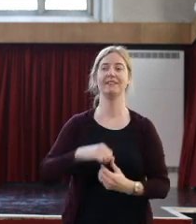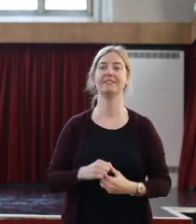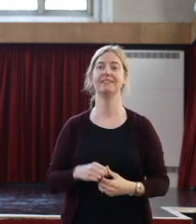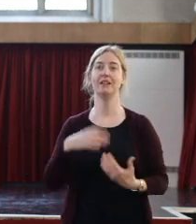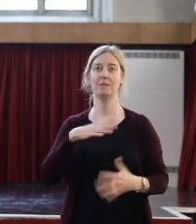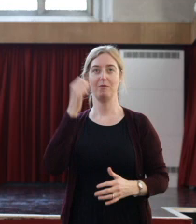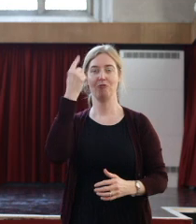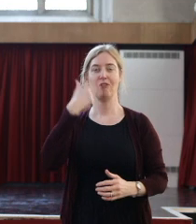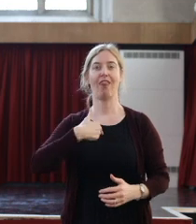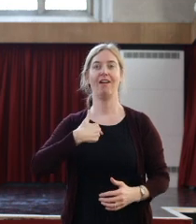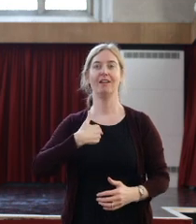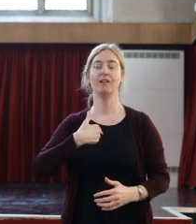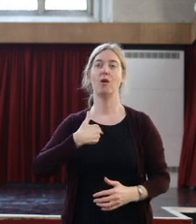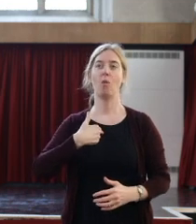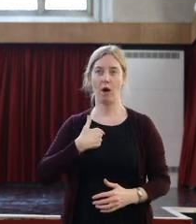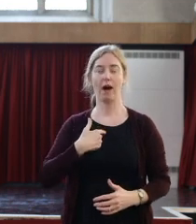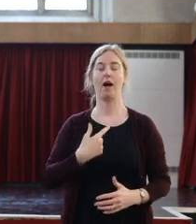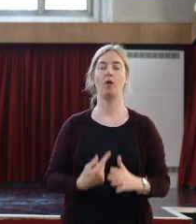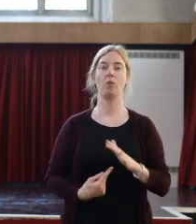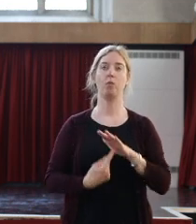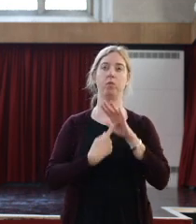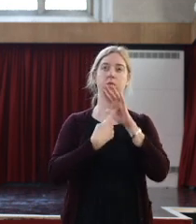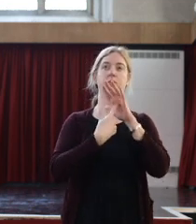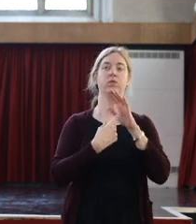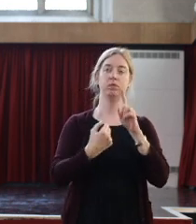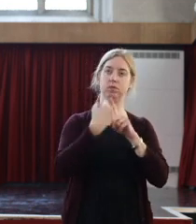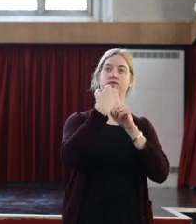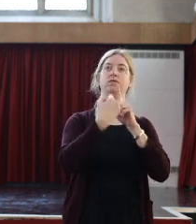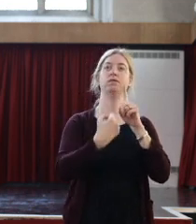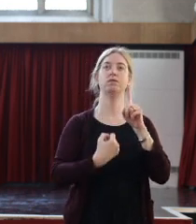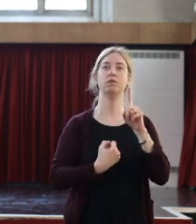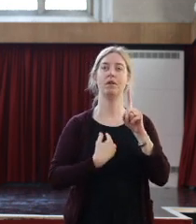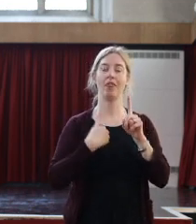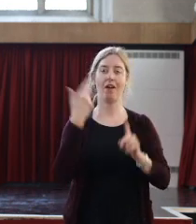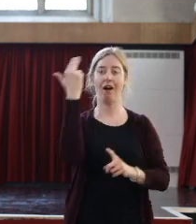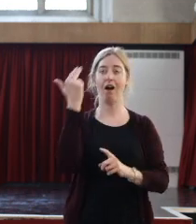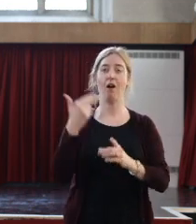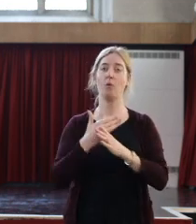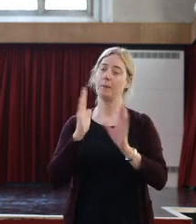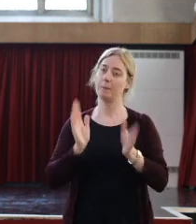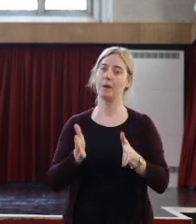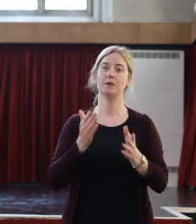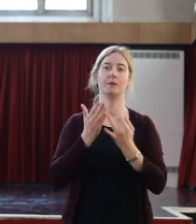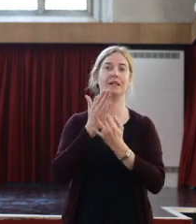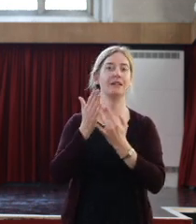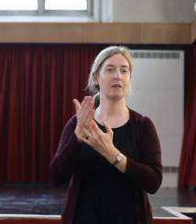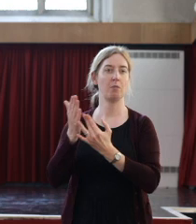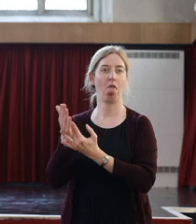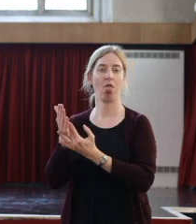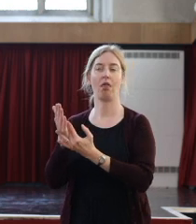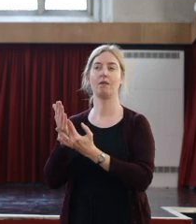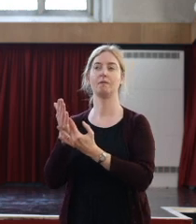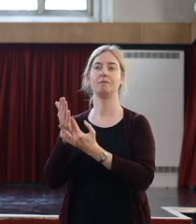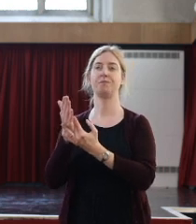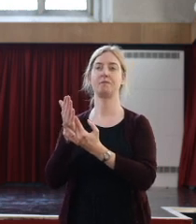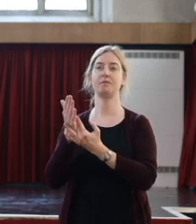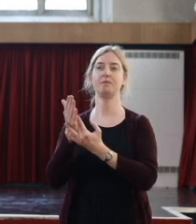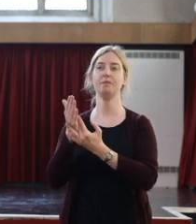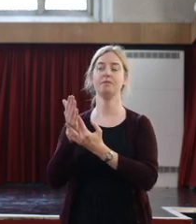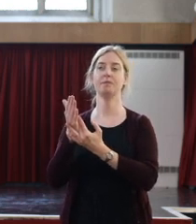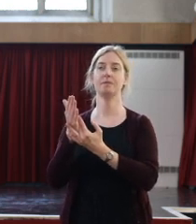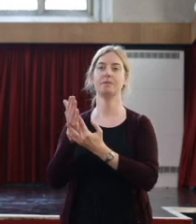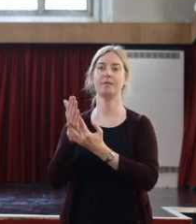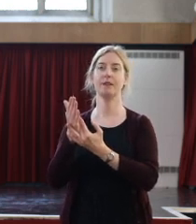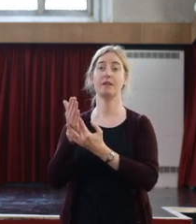just how important it is to me that the artwork is accessible, and so taking it from